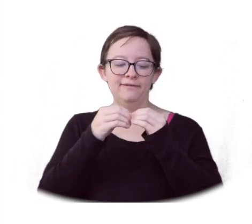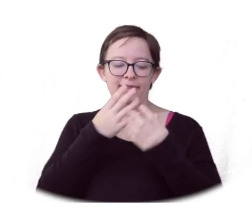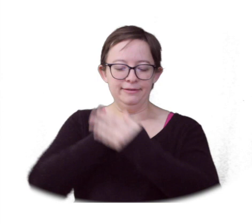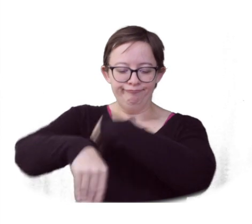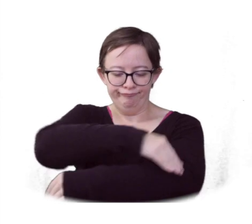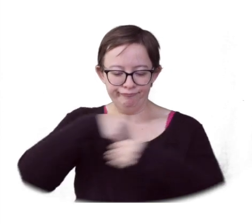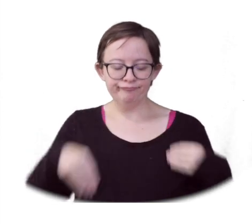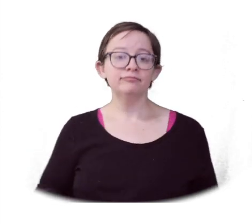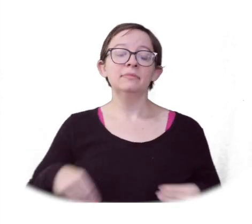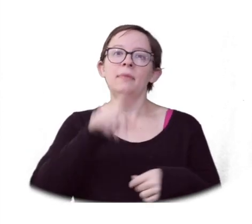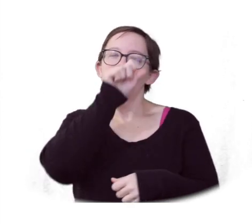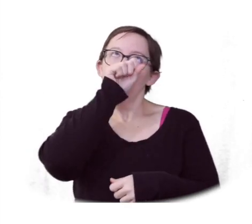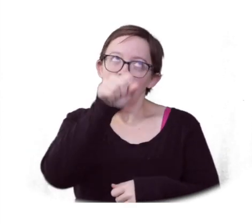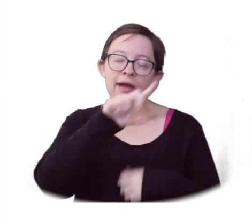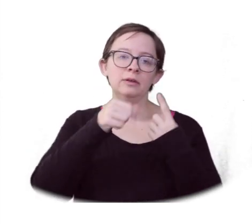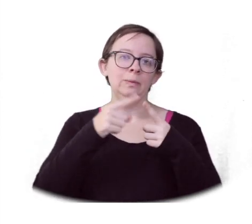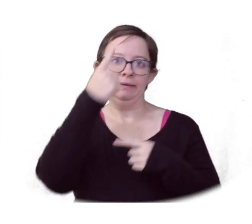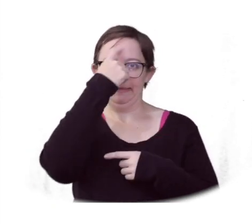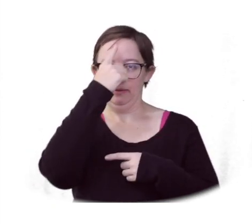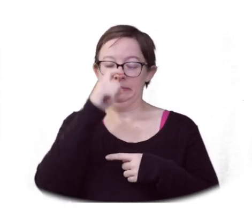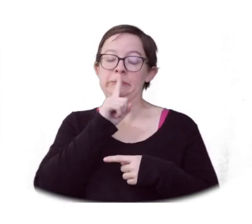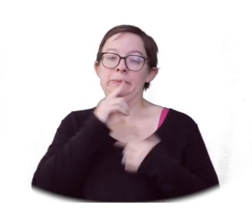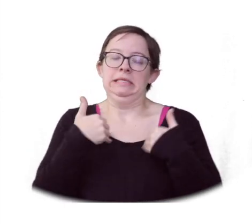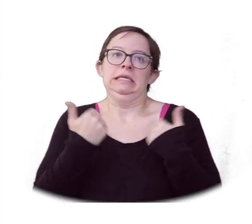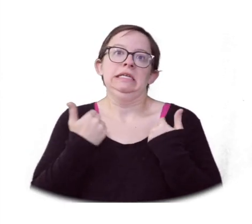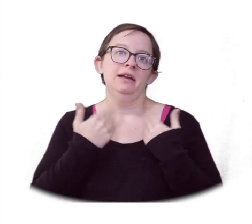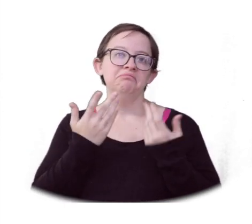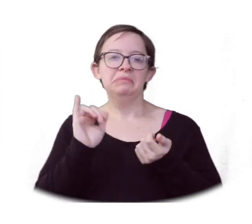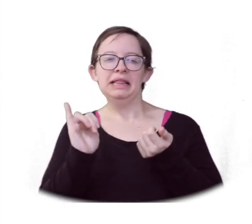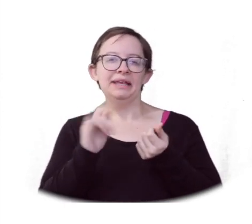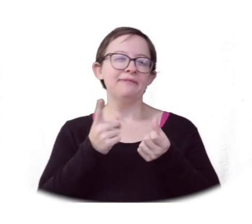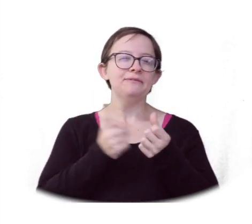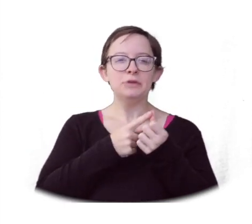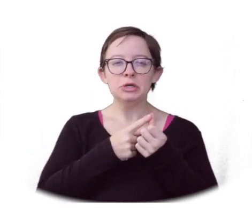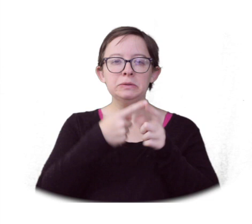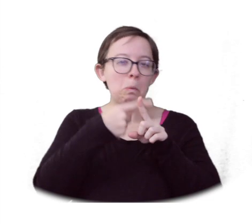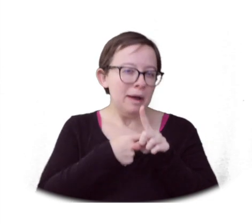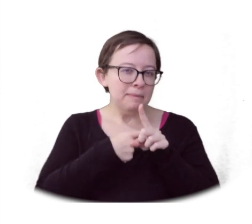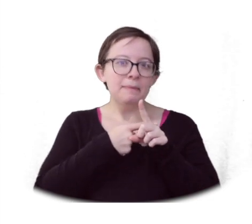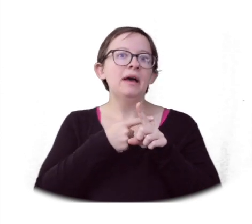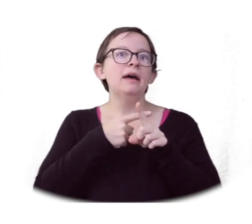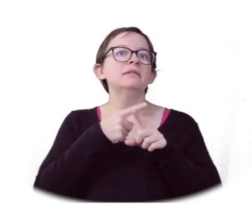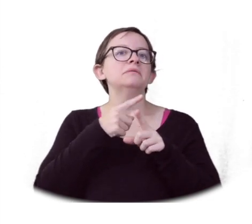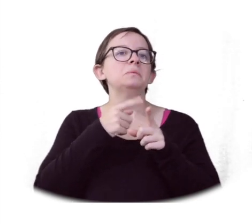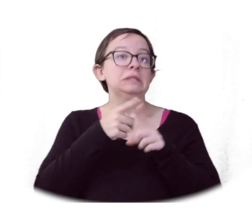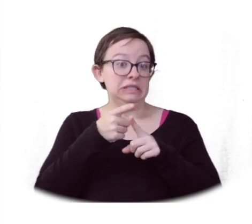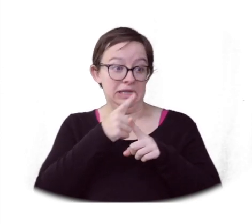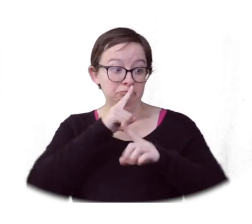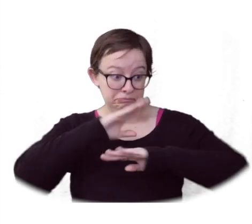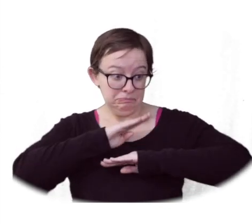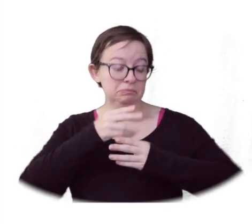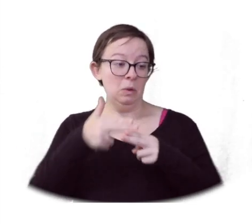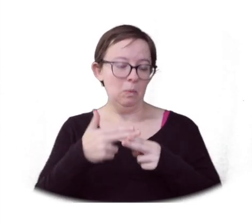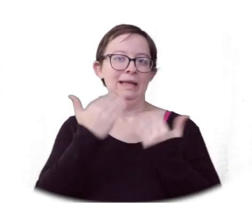the wrap type of carrier, I loved when Miko was really, really little. Say within that first, month or so, once they're at the